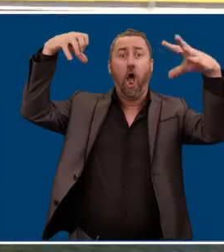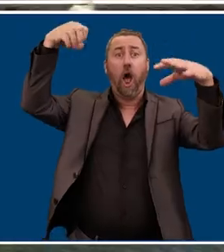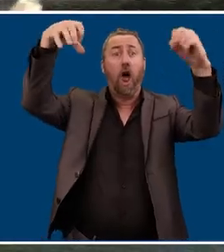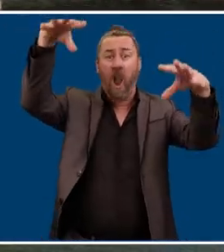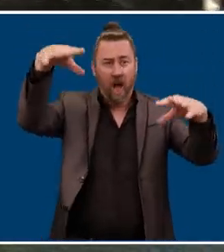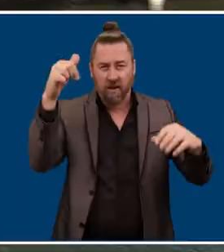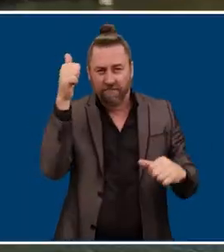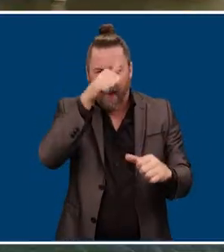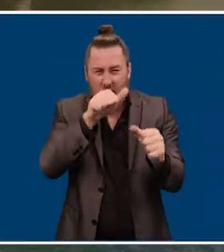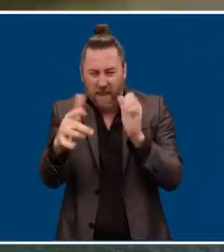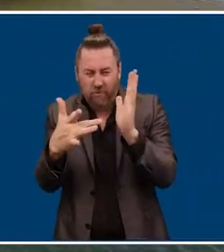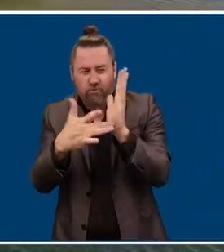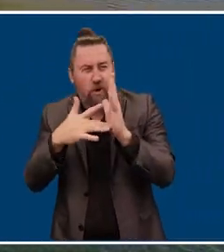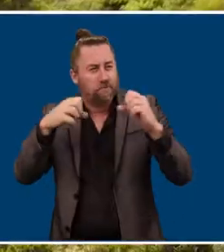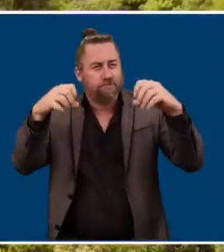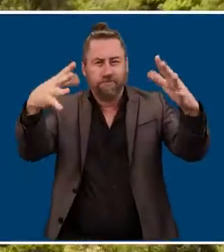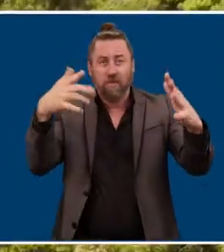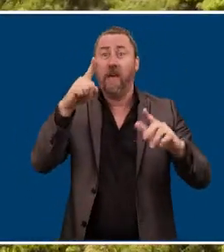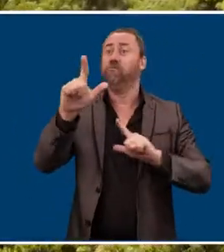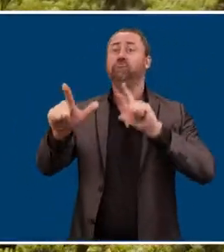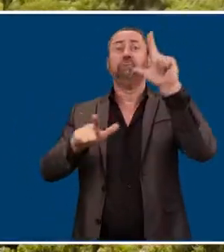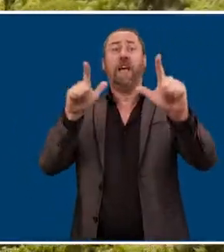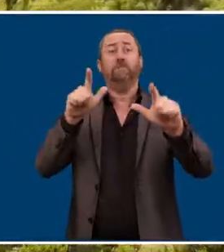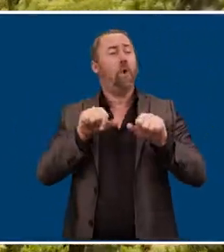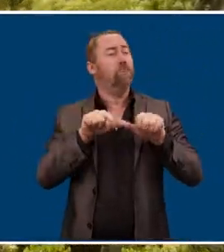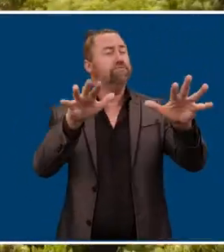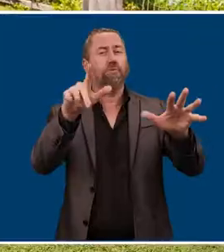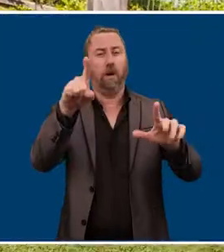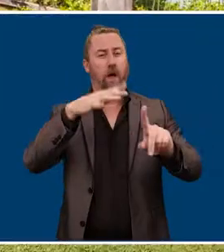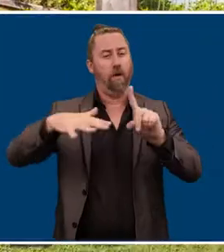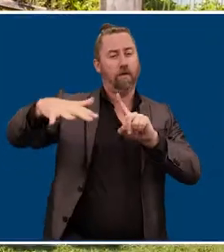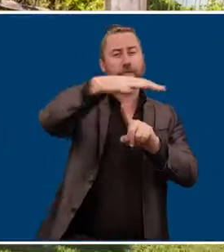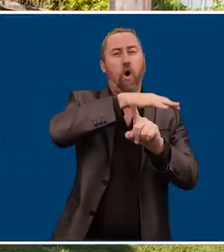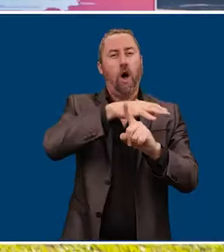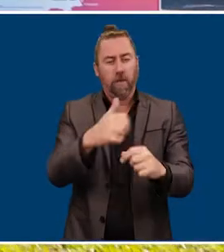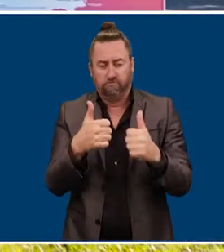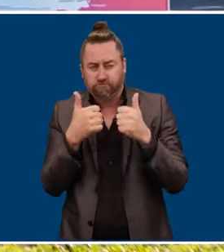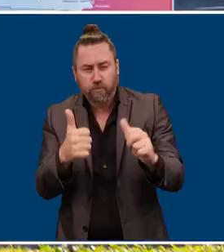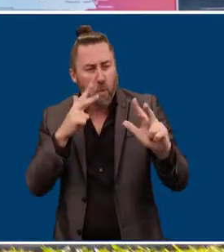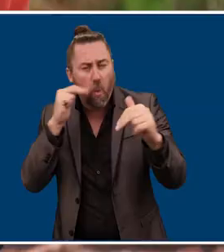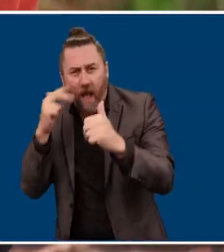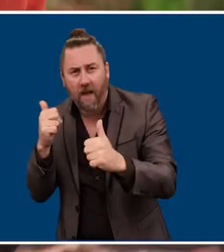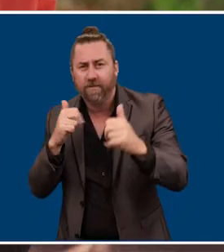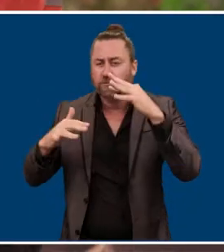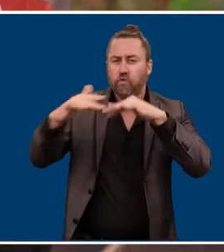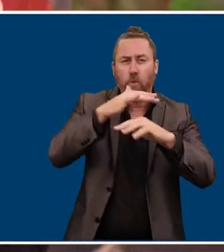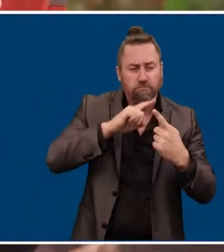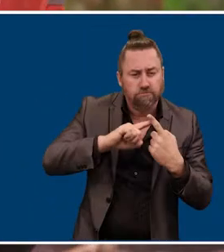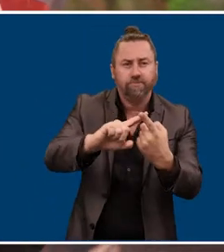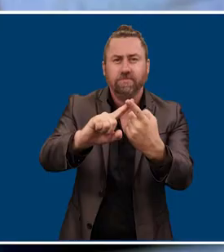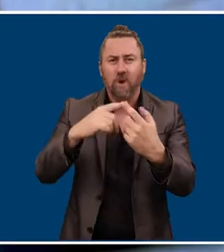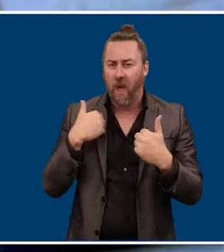smart LED technology. We're creating a transport system that's environmentally friendly and socially sustainable, investing in